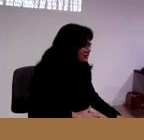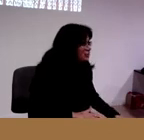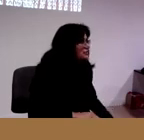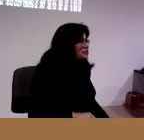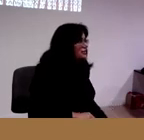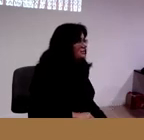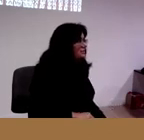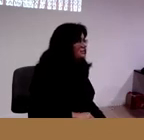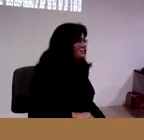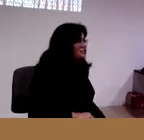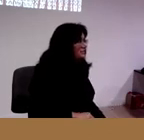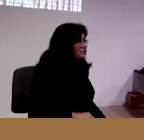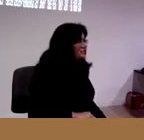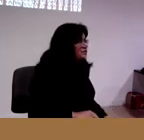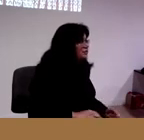still country,